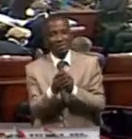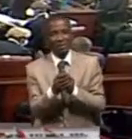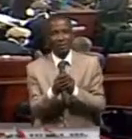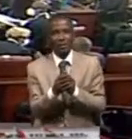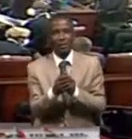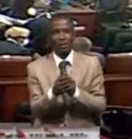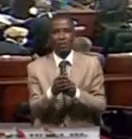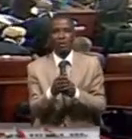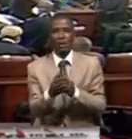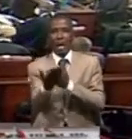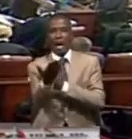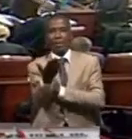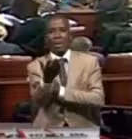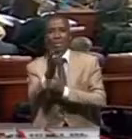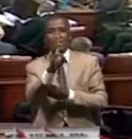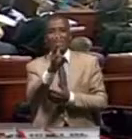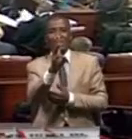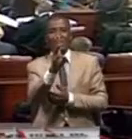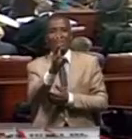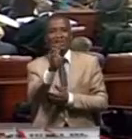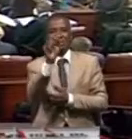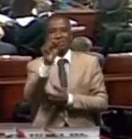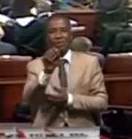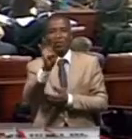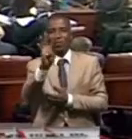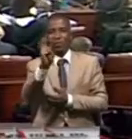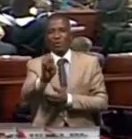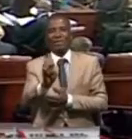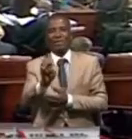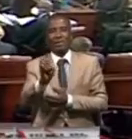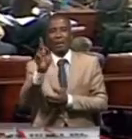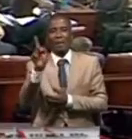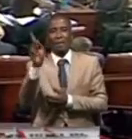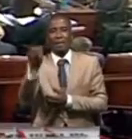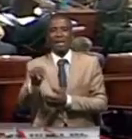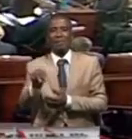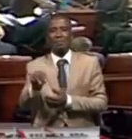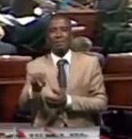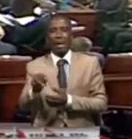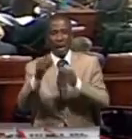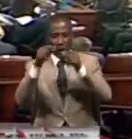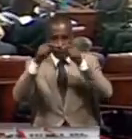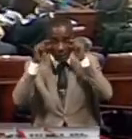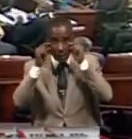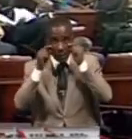a.m. Yes. 40 p.m. It's p.m. p.m. Put on your spectacles, Mr. Akutampa.